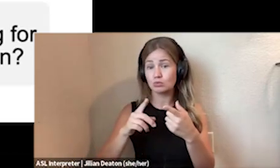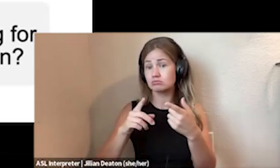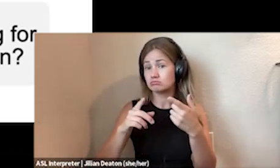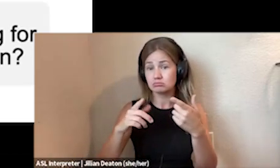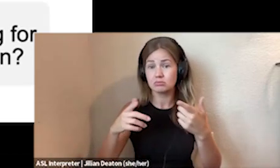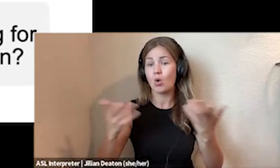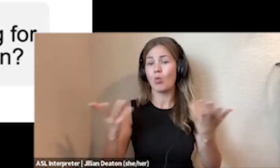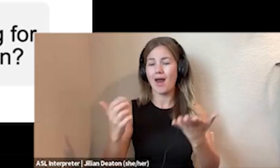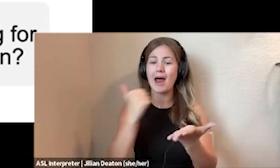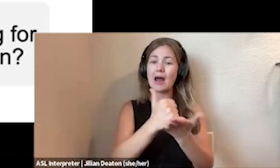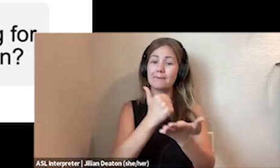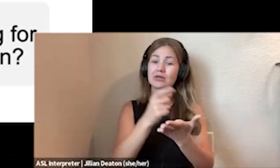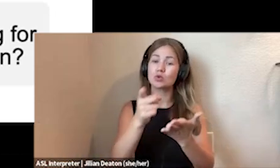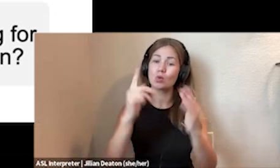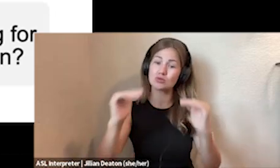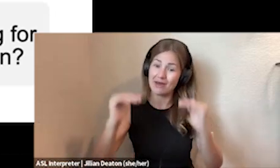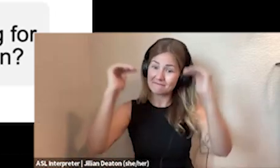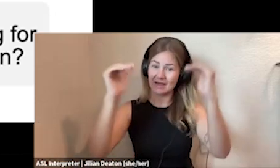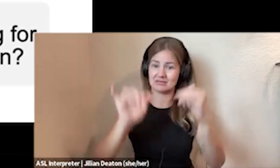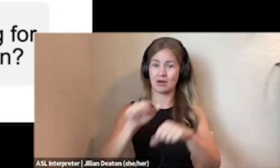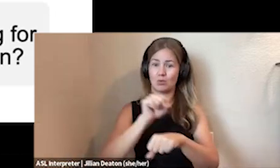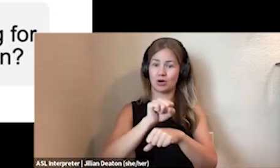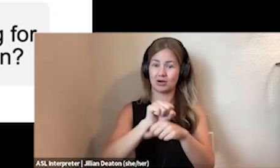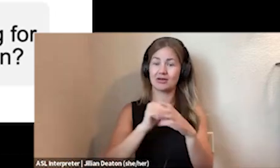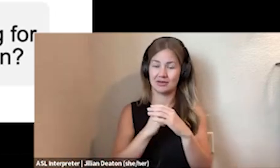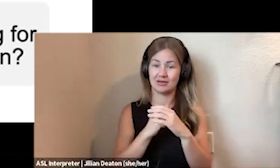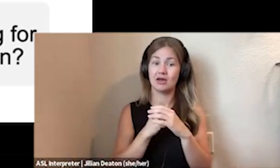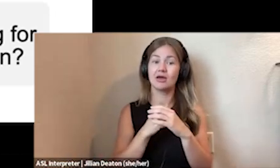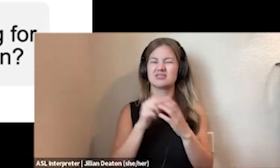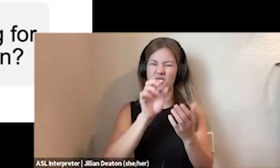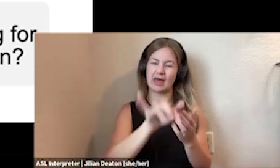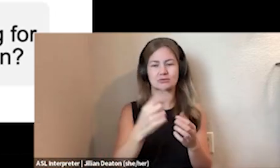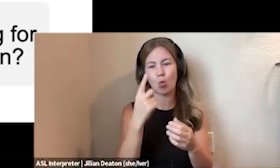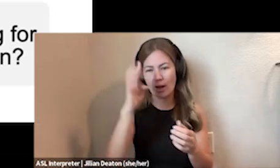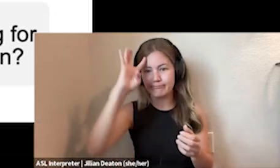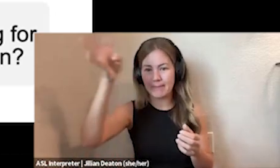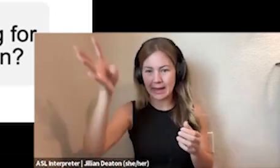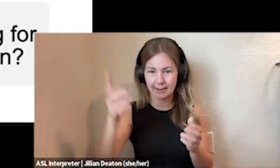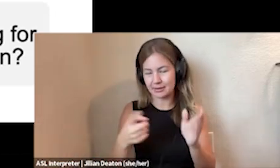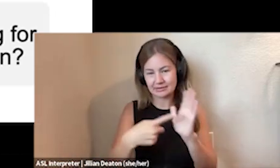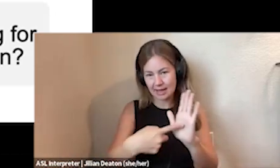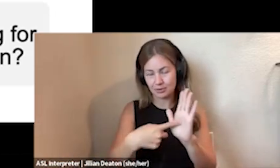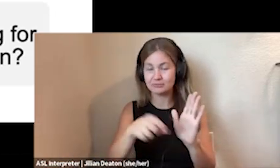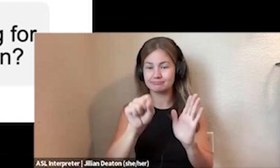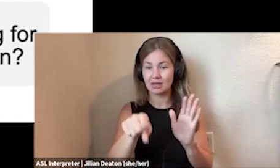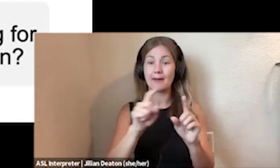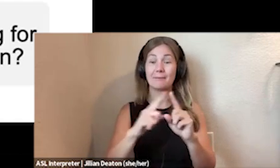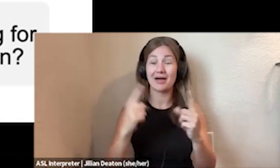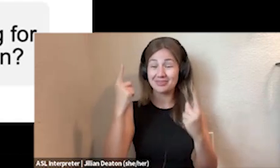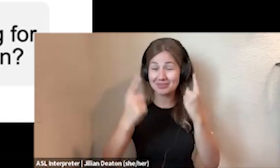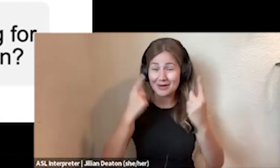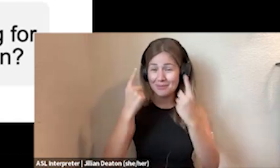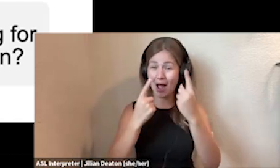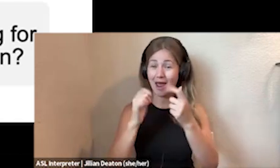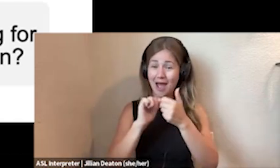is helping you to advance this work. So this is one made up example, but I think, again, thinking about how to unpack what